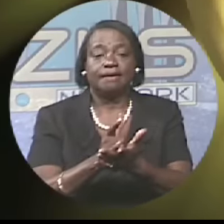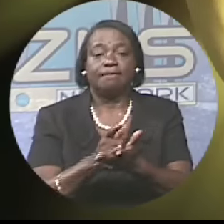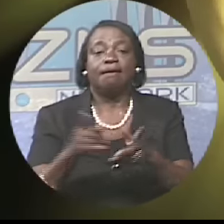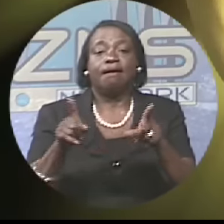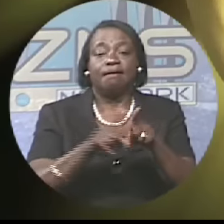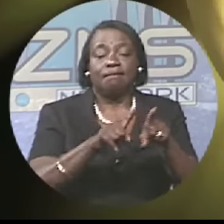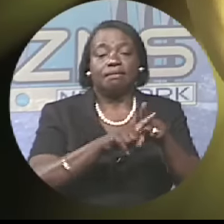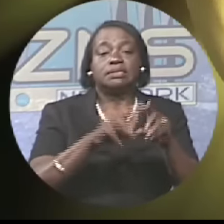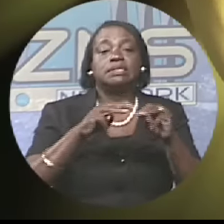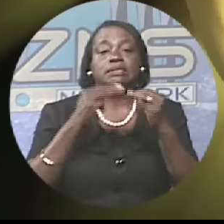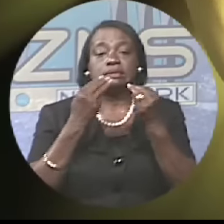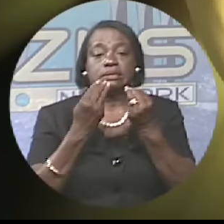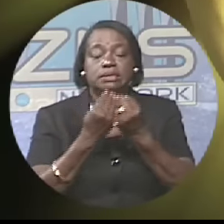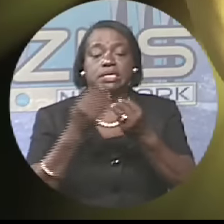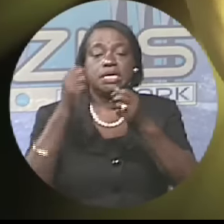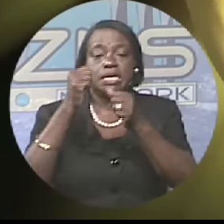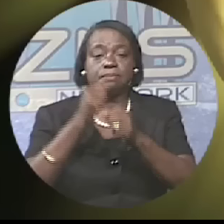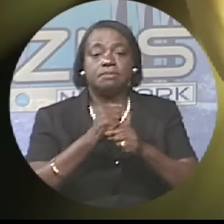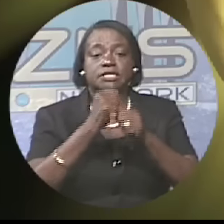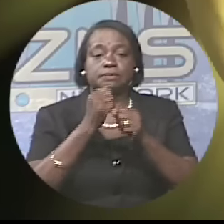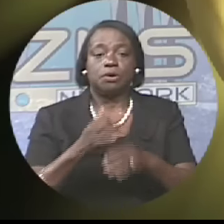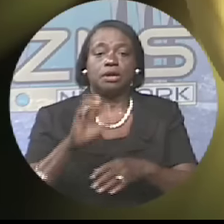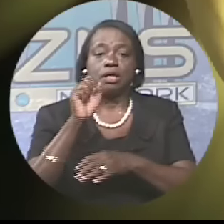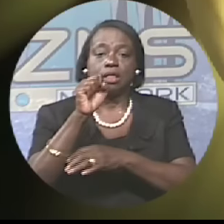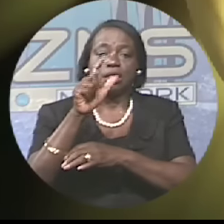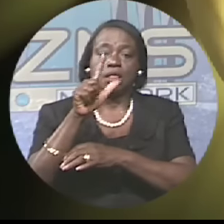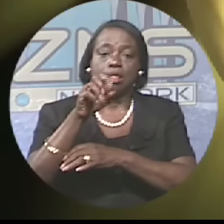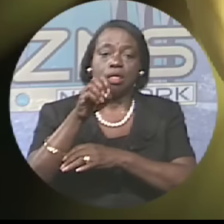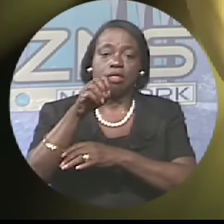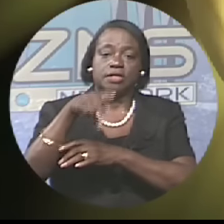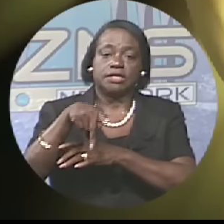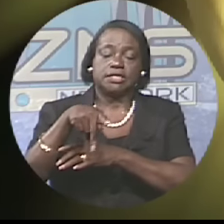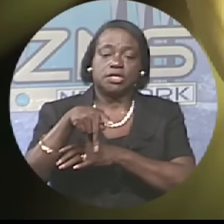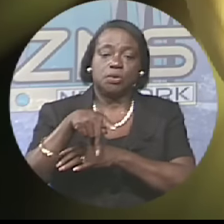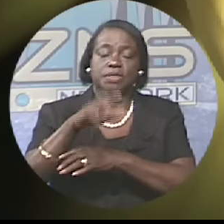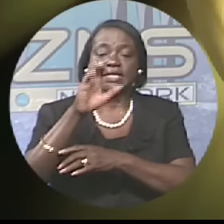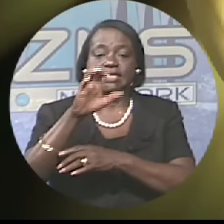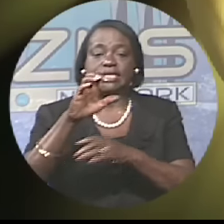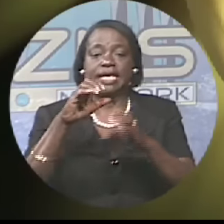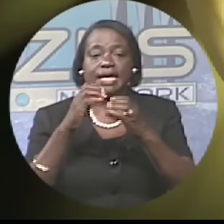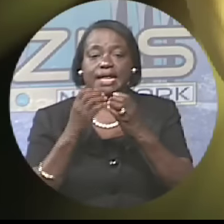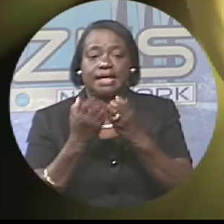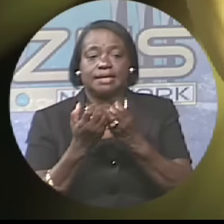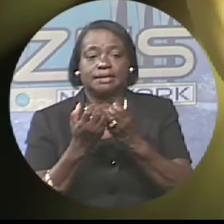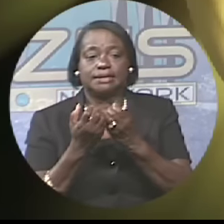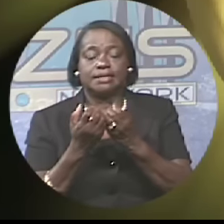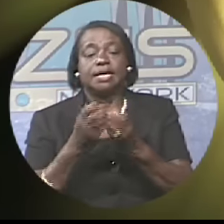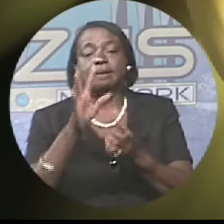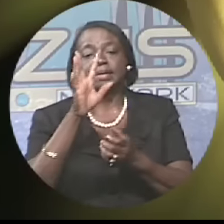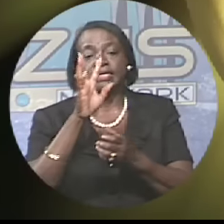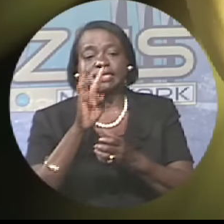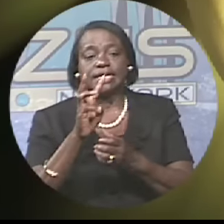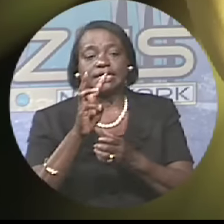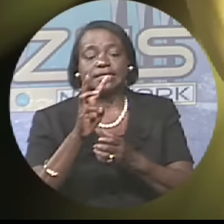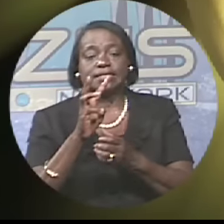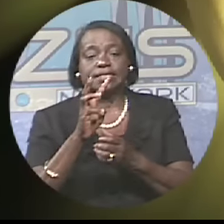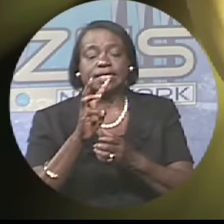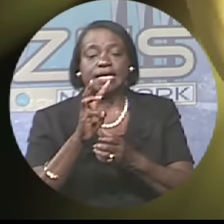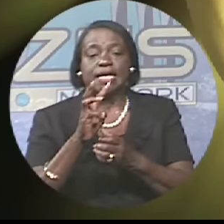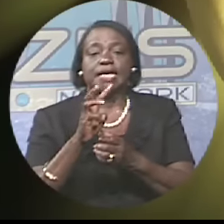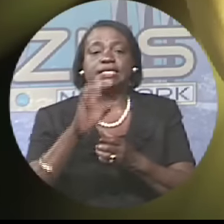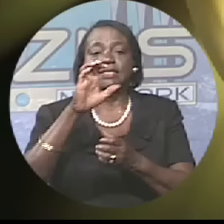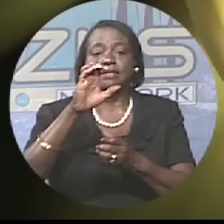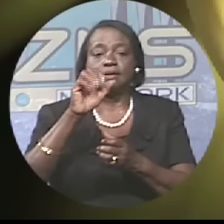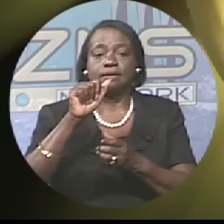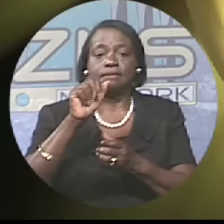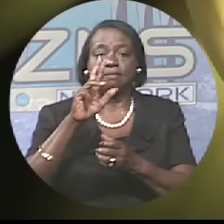was simply outstanding this year. The sloop was a champion in the C-class in most of the regattas. At number 6 is the Carifta Track and Field Team.